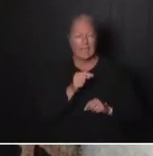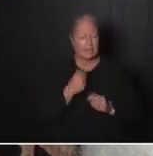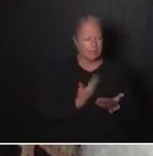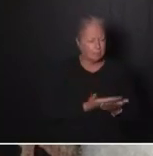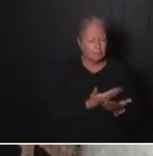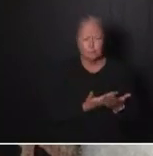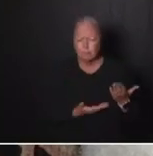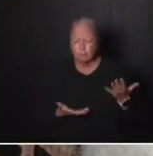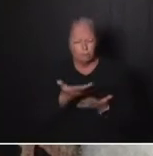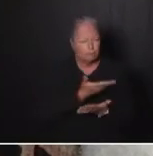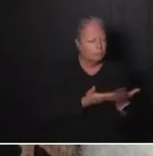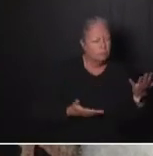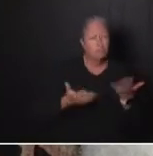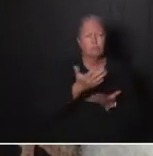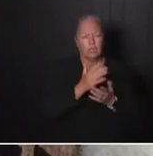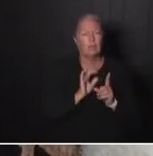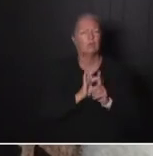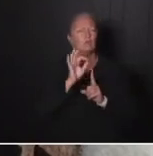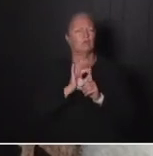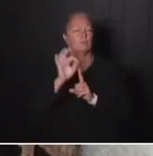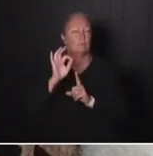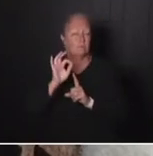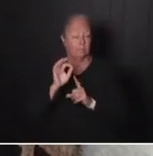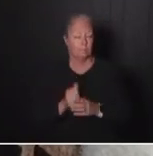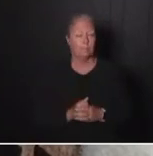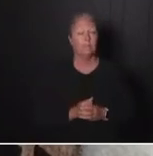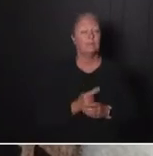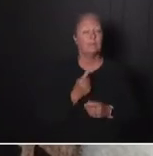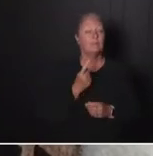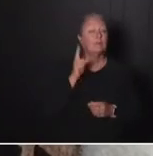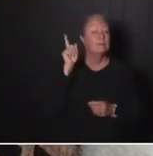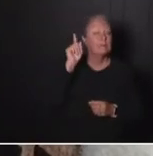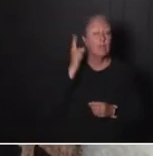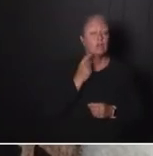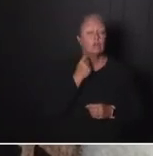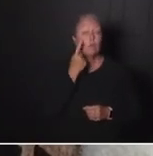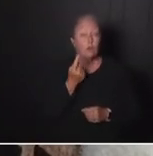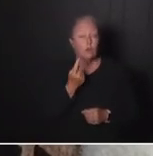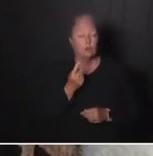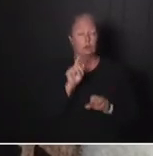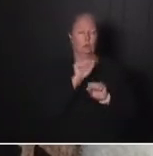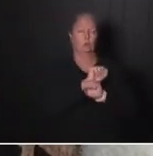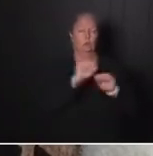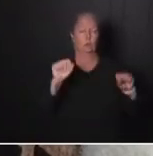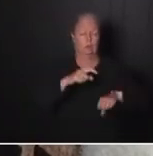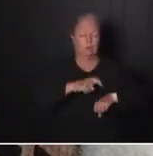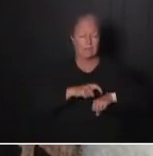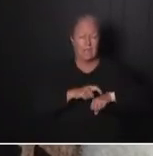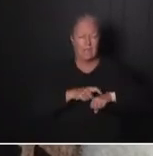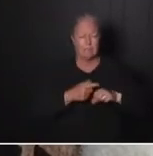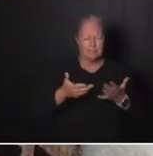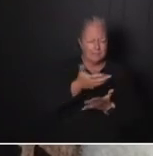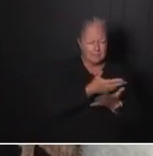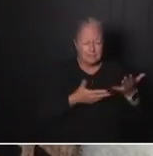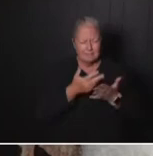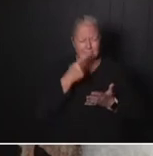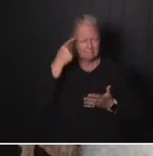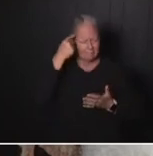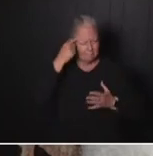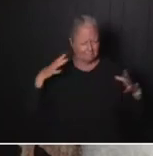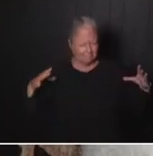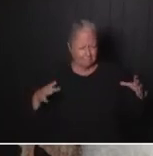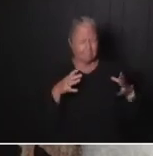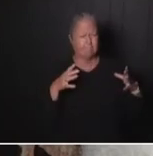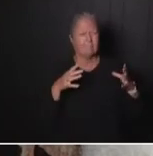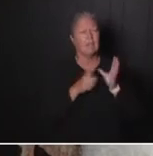forward. Over the next few days, your work will be all about gathering Labor's strength as